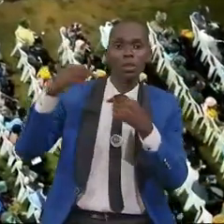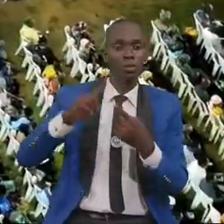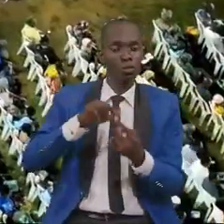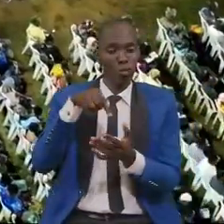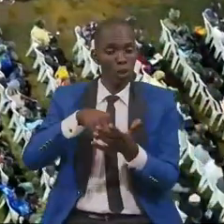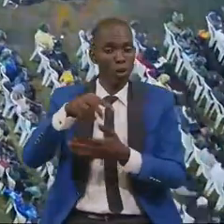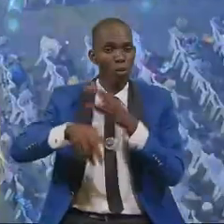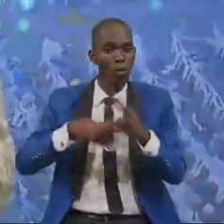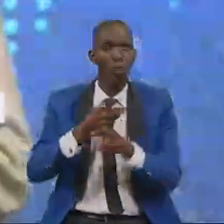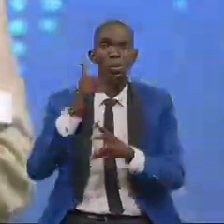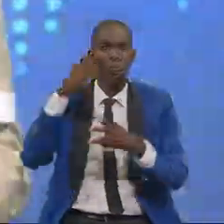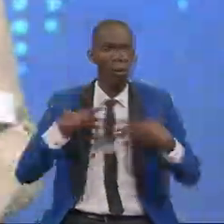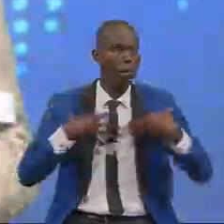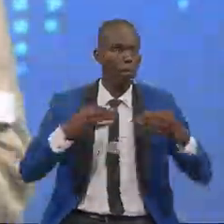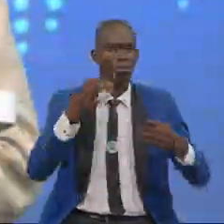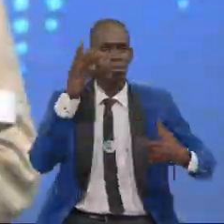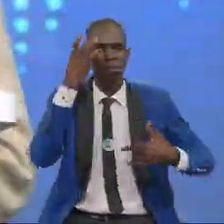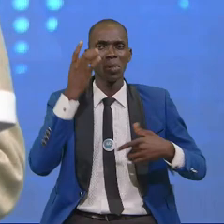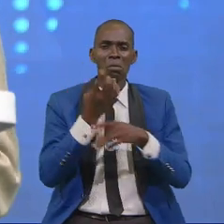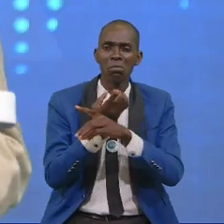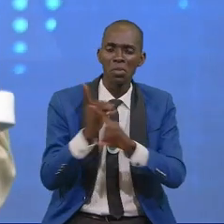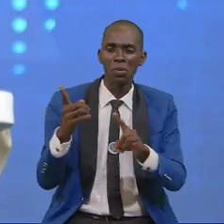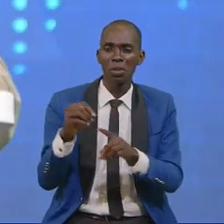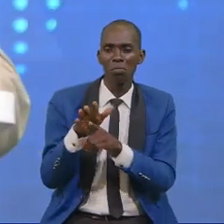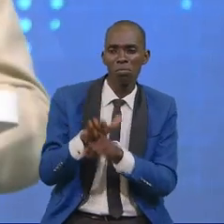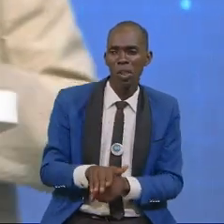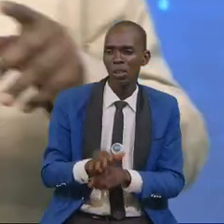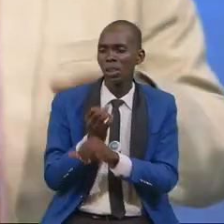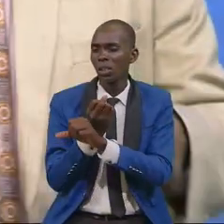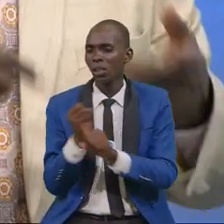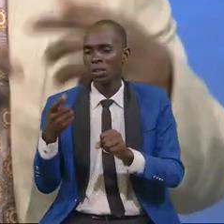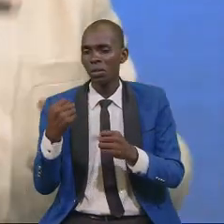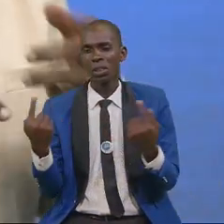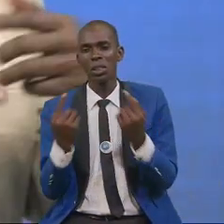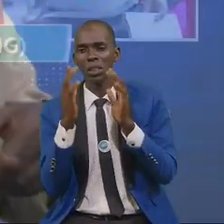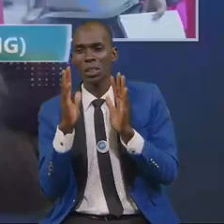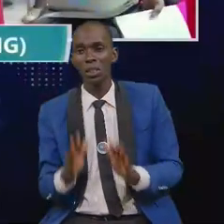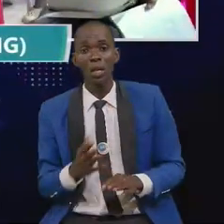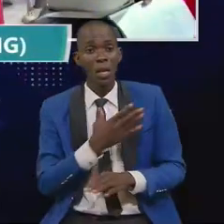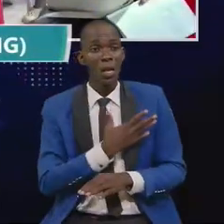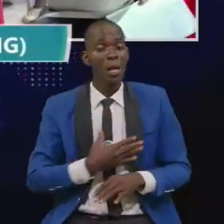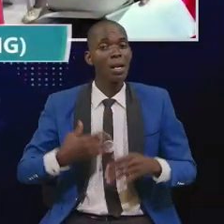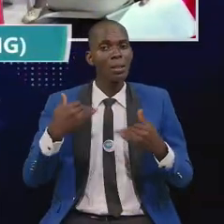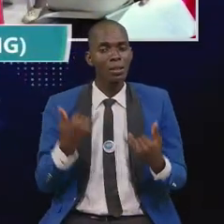he healed the sick, he delivered the oppressed, he saved the sinner. And now they were